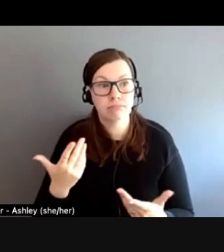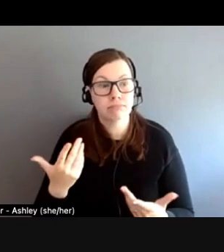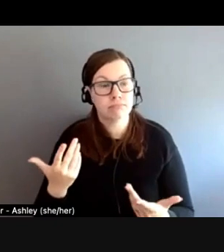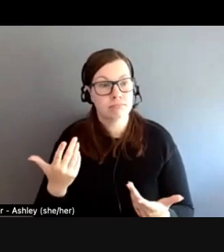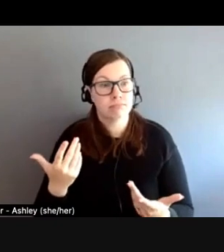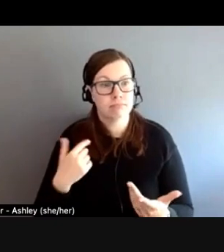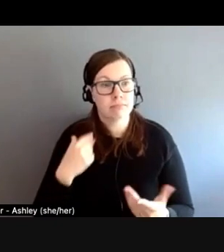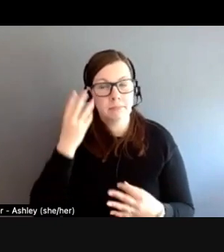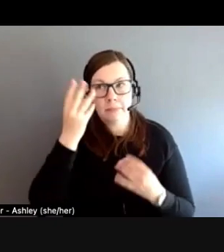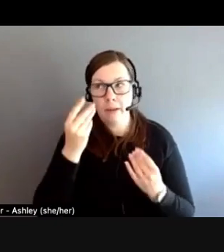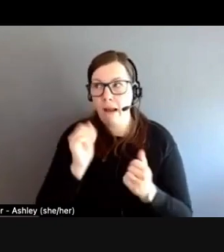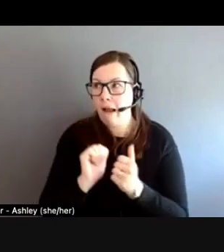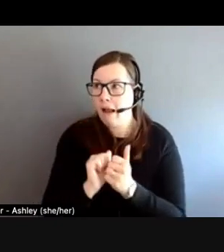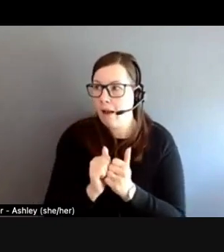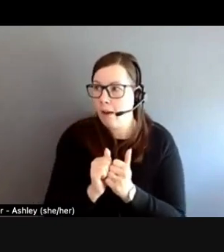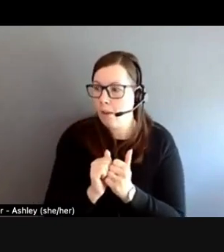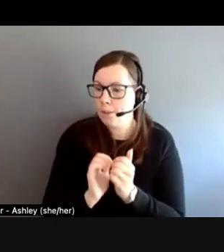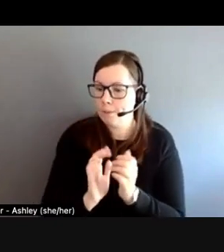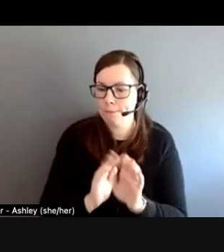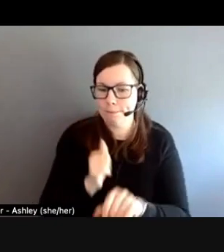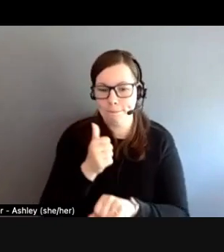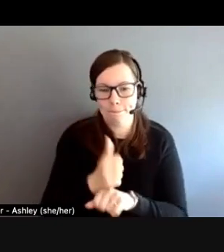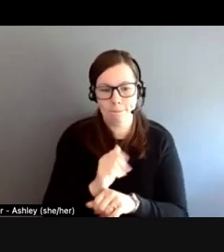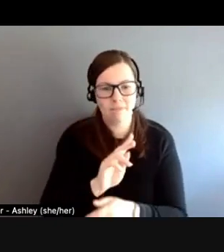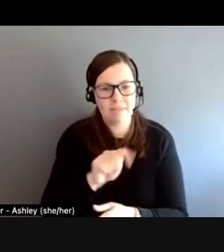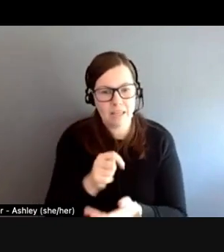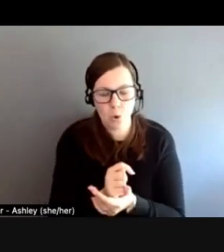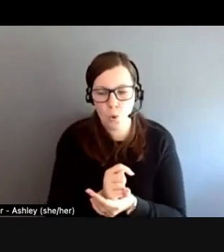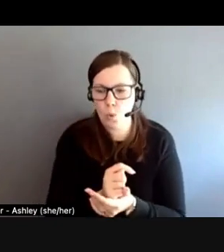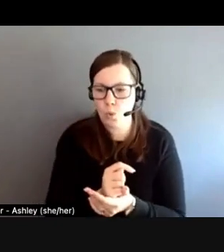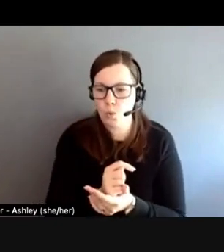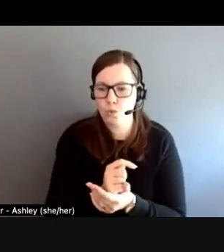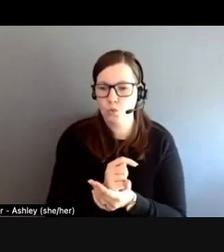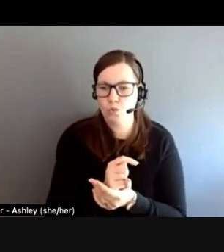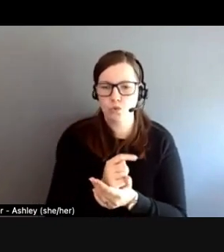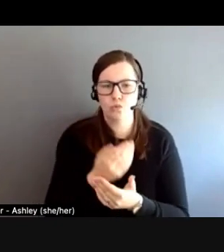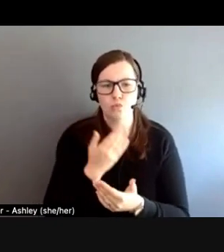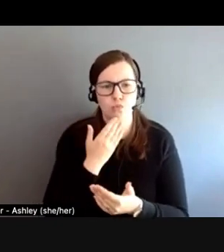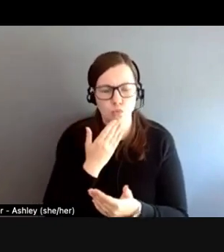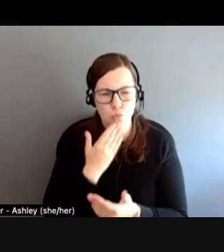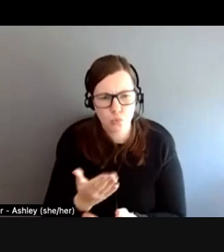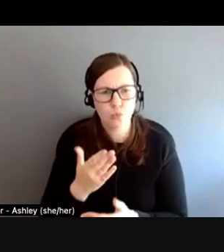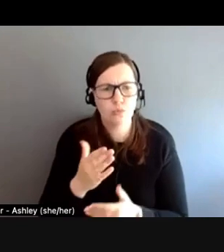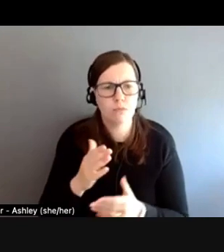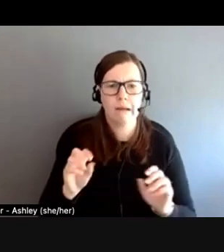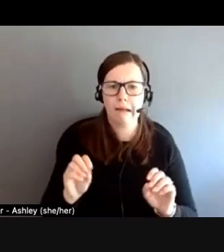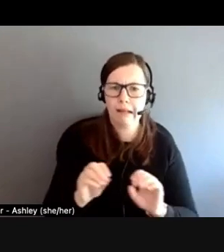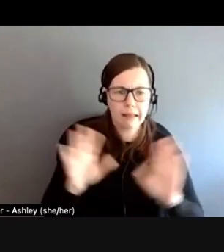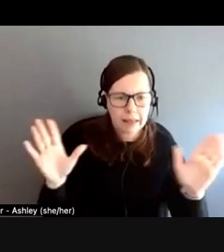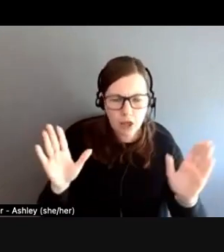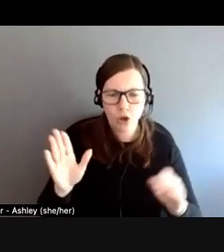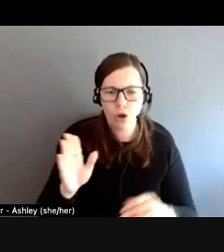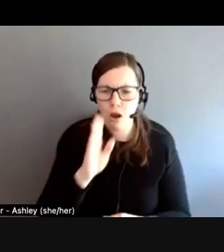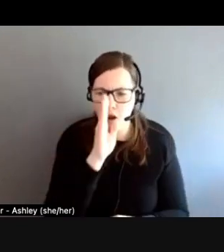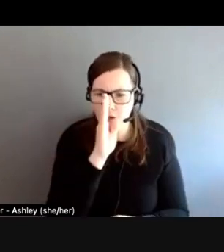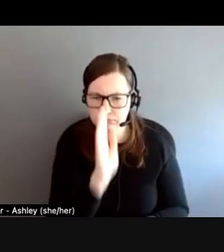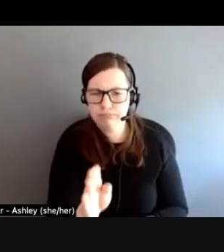arranging content in a simple, direct, and user-friendly manner without being on camera.